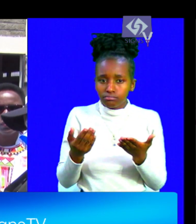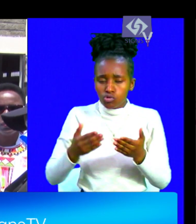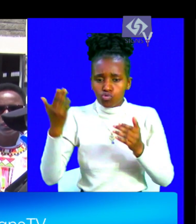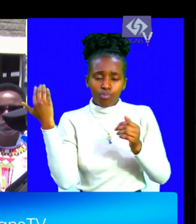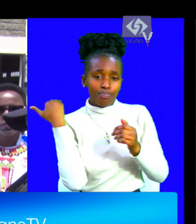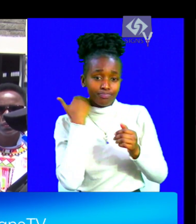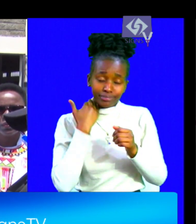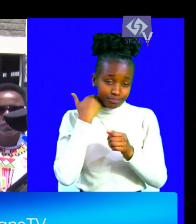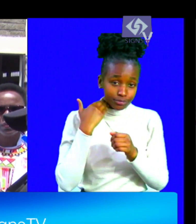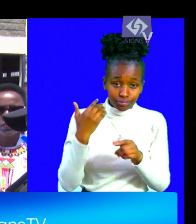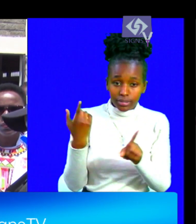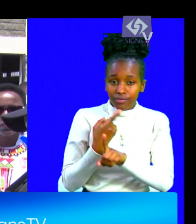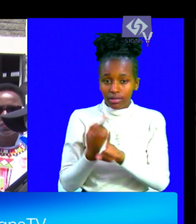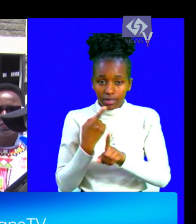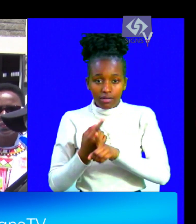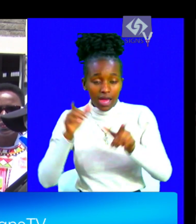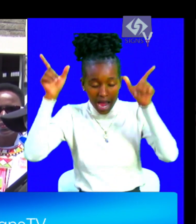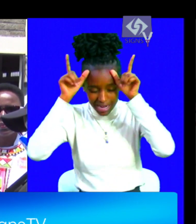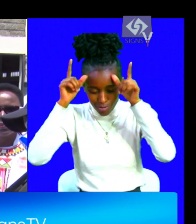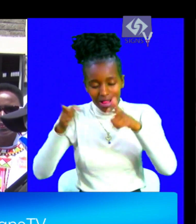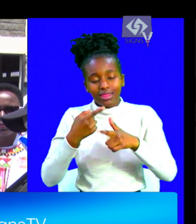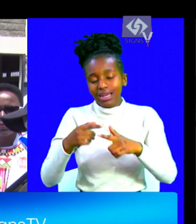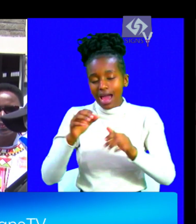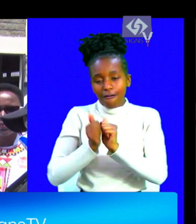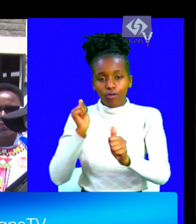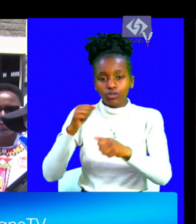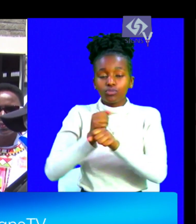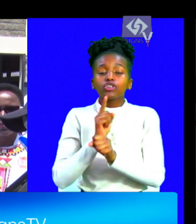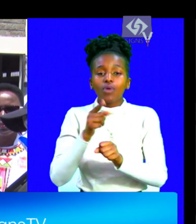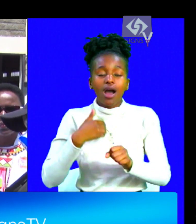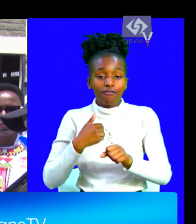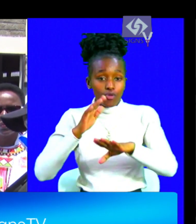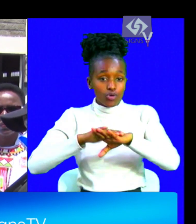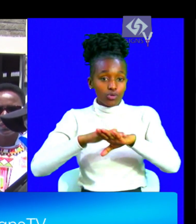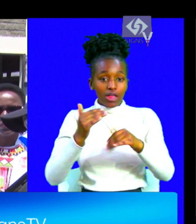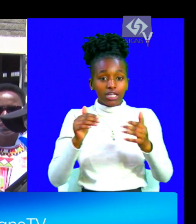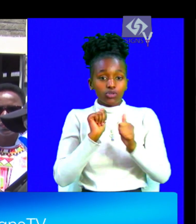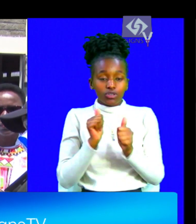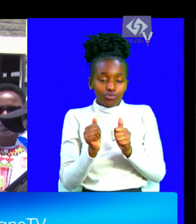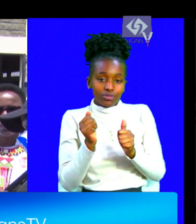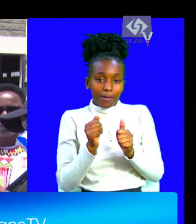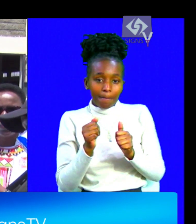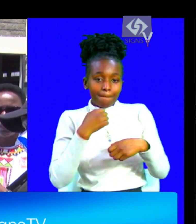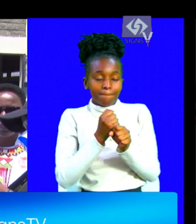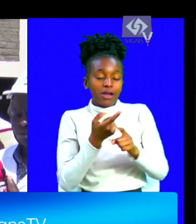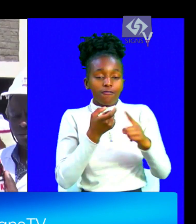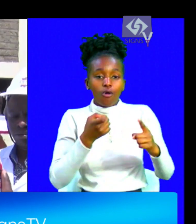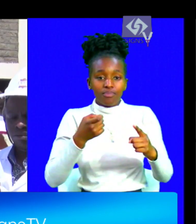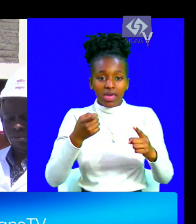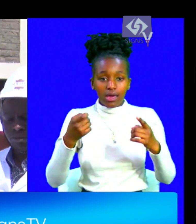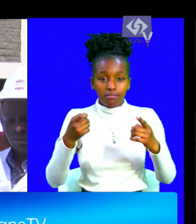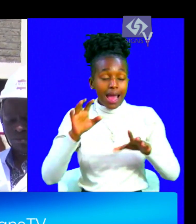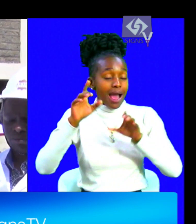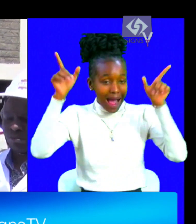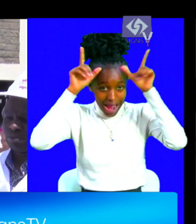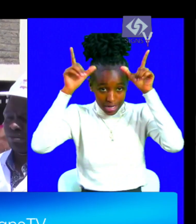na tuweze kupata products mzuri za skins. Na hiyo tutasaidika kama watu wa Kenya. Because